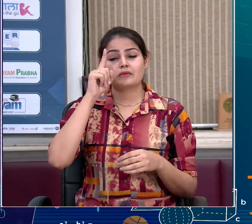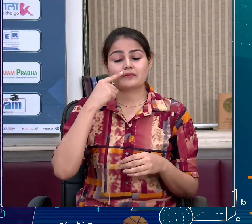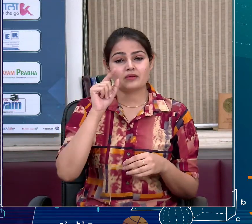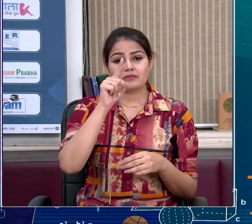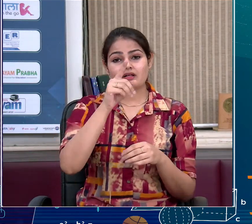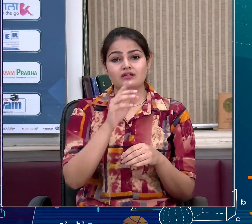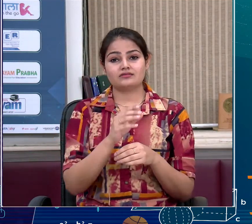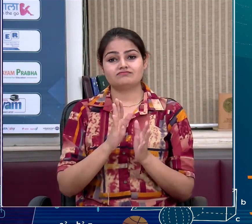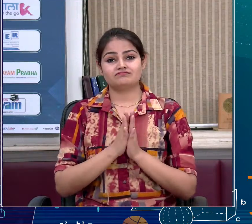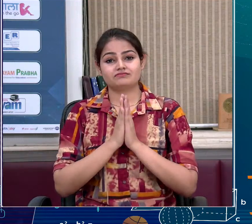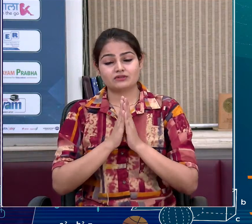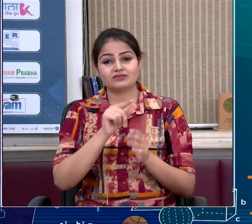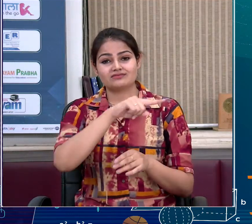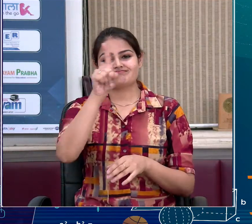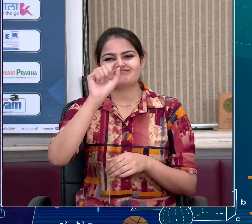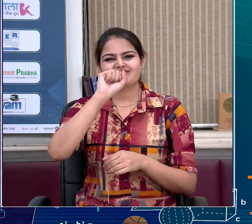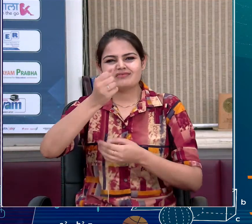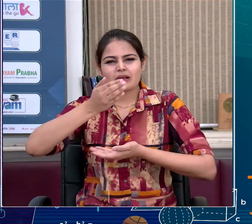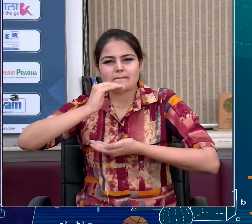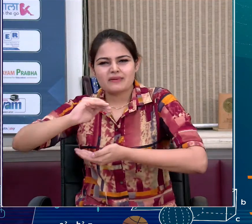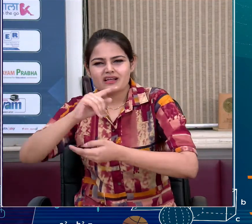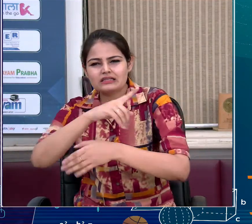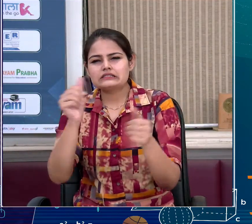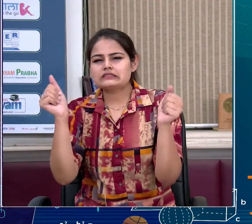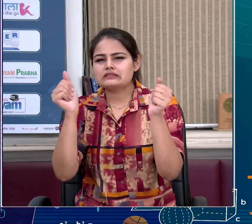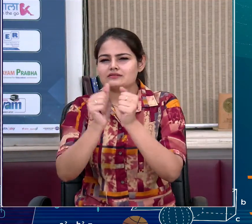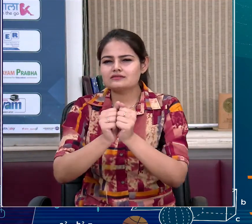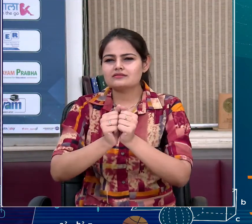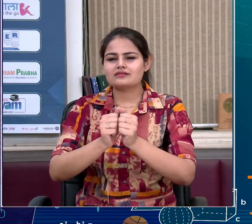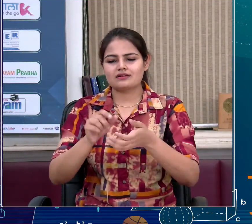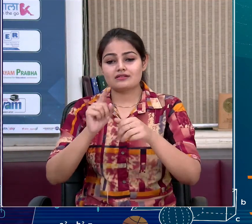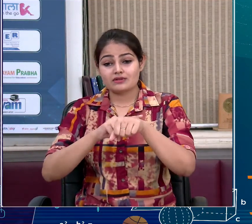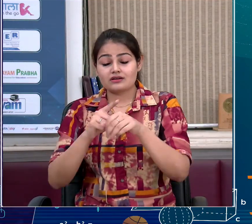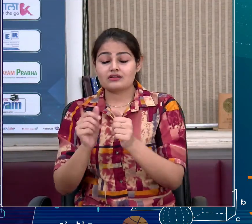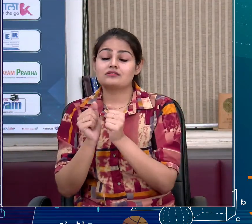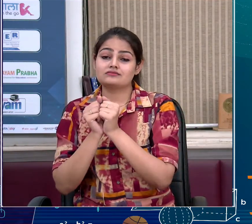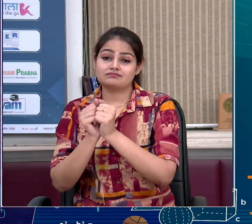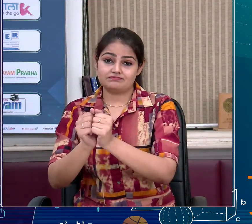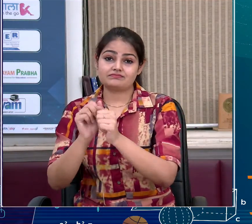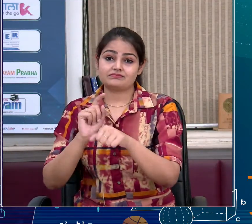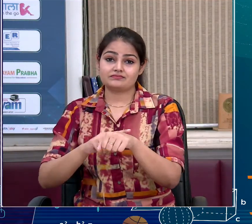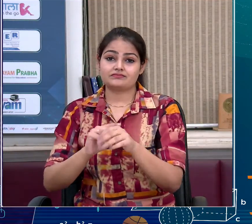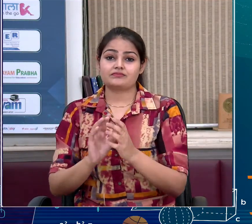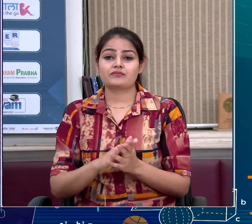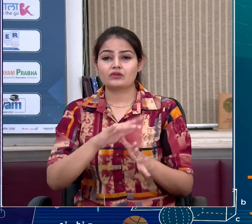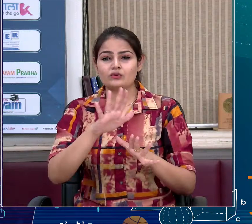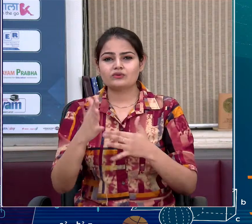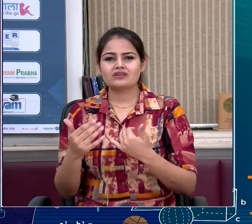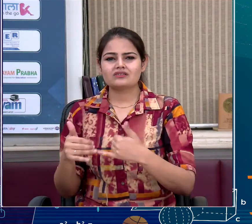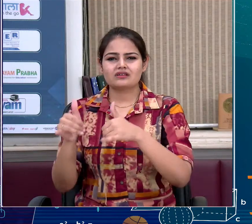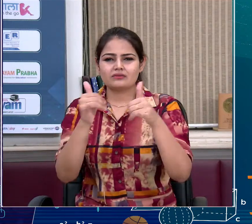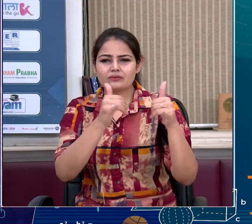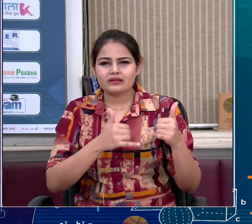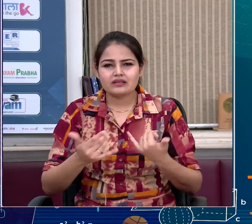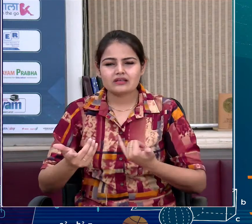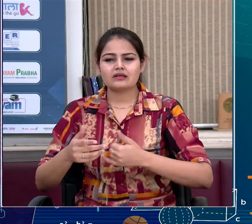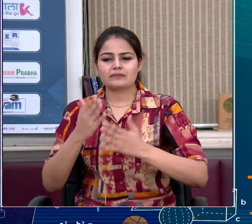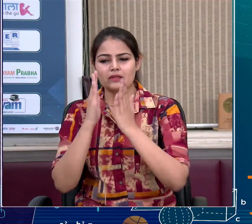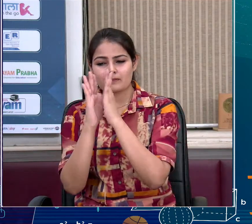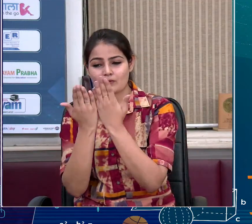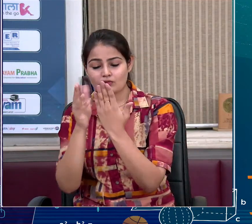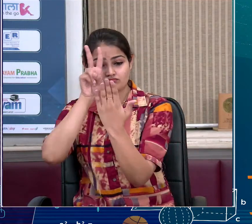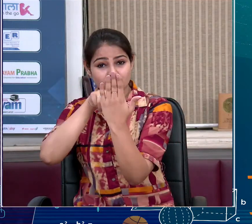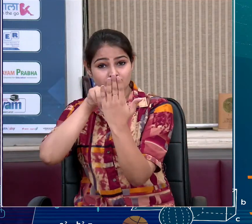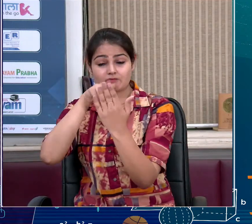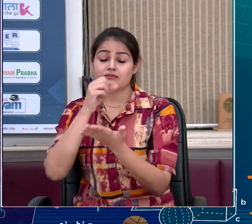children. Maybe just when you're going to the bed, just take a book and read it, rather than be going on the phone and game. So those are few